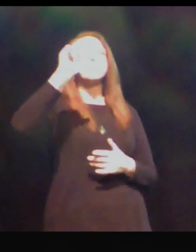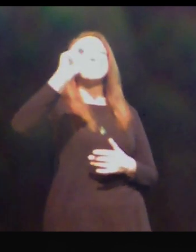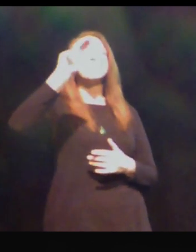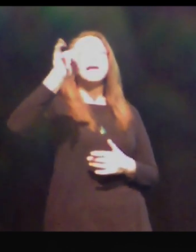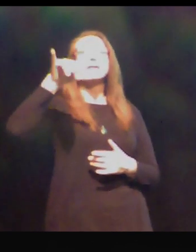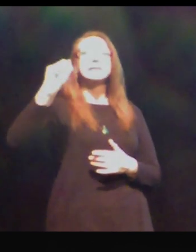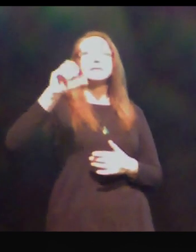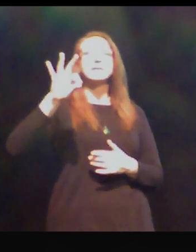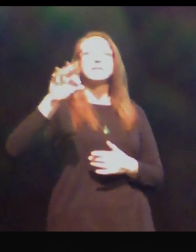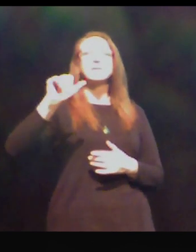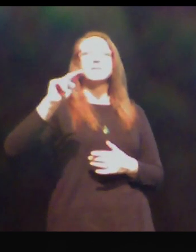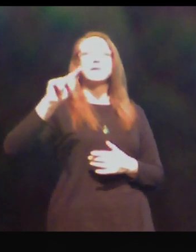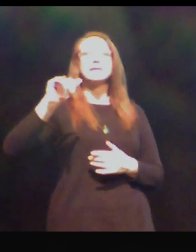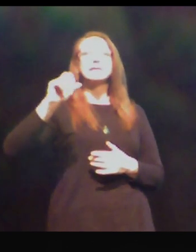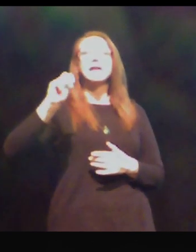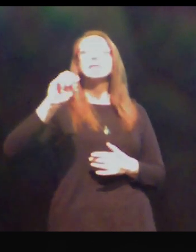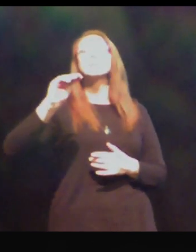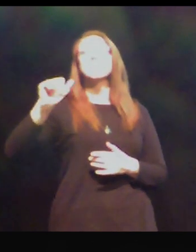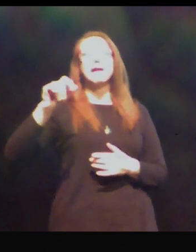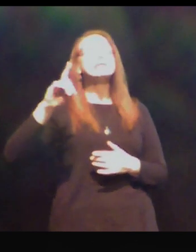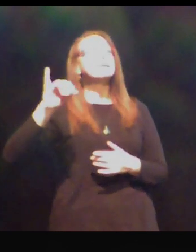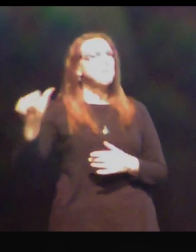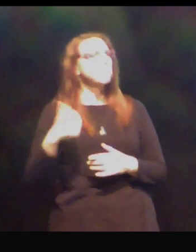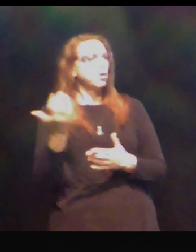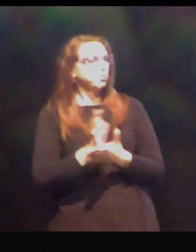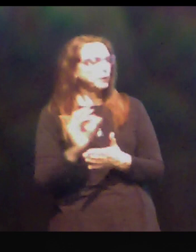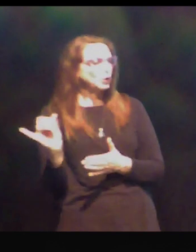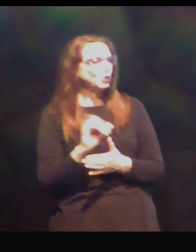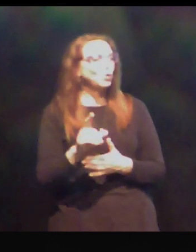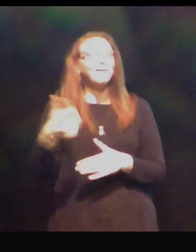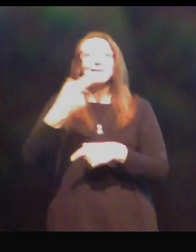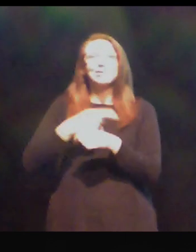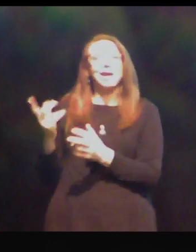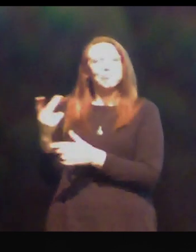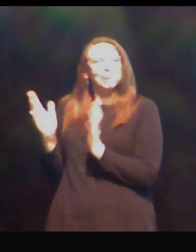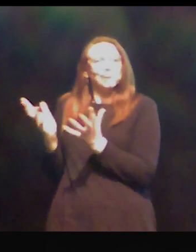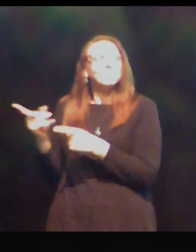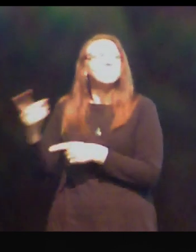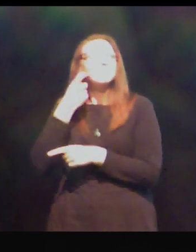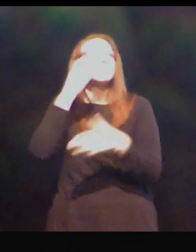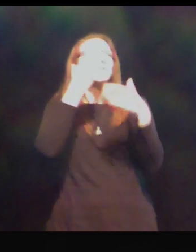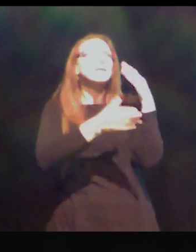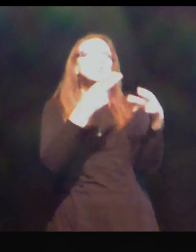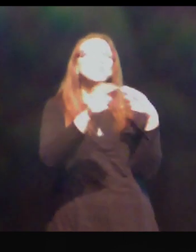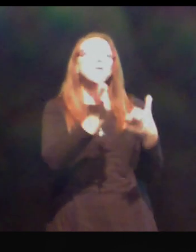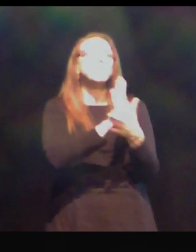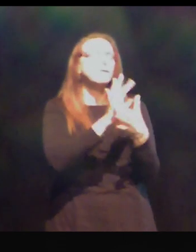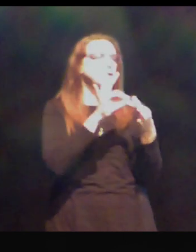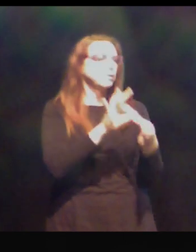he's done a couple feature films as well. One the clip in there, and then I was just talking to him the other day, and he said that he had just finished a short film